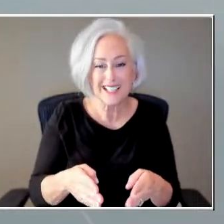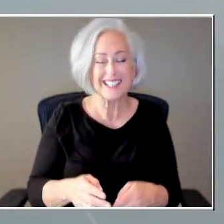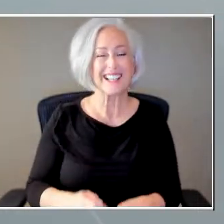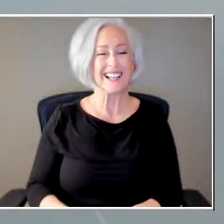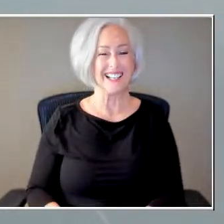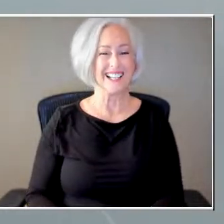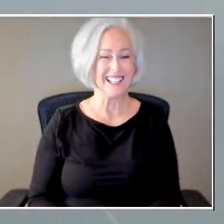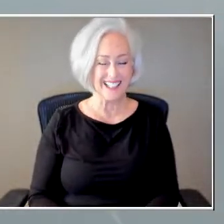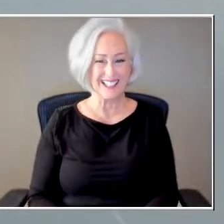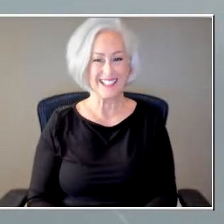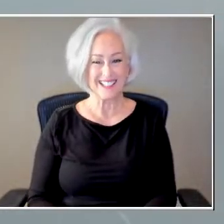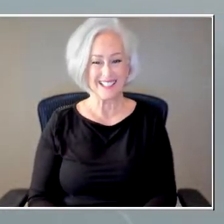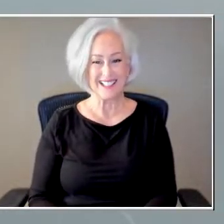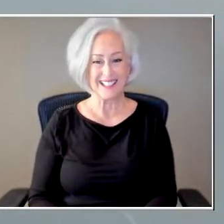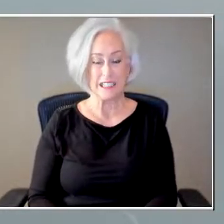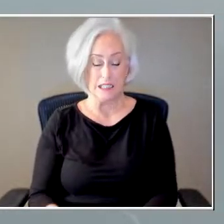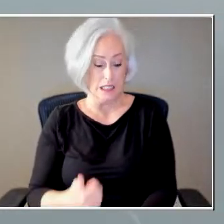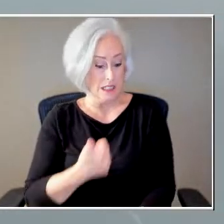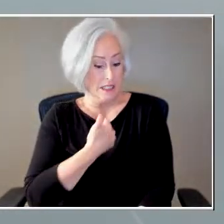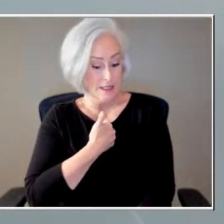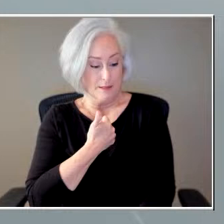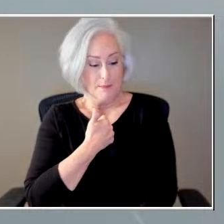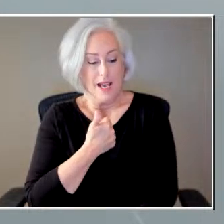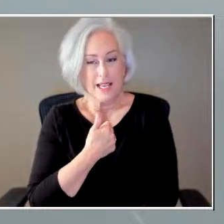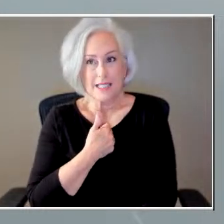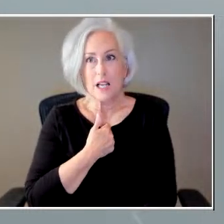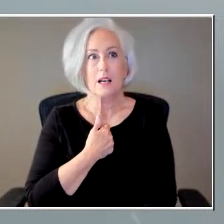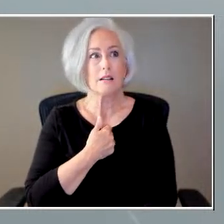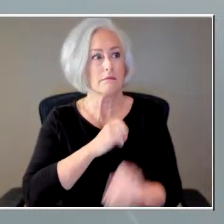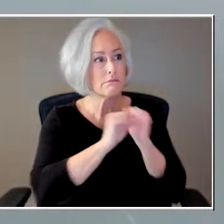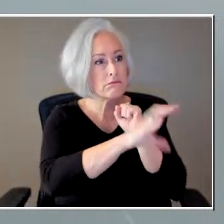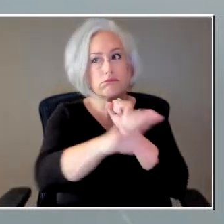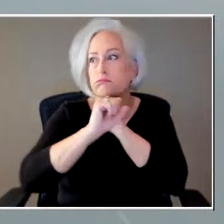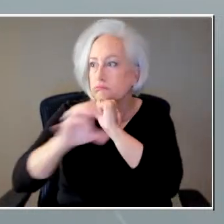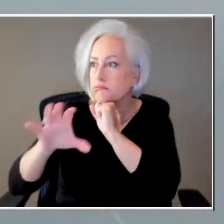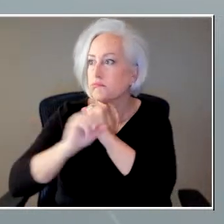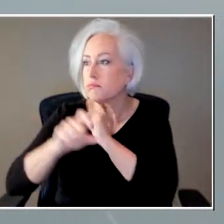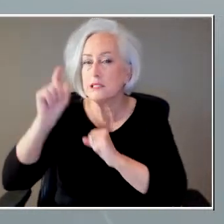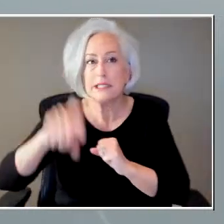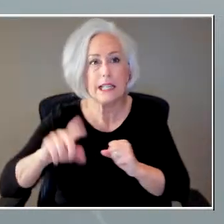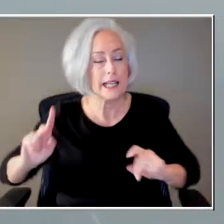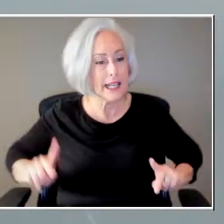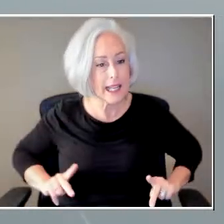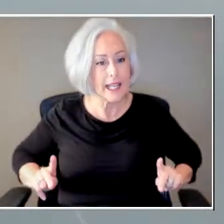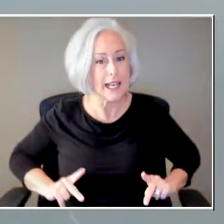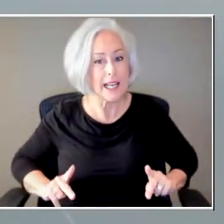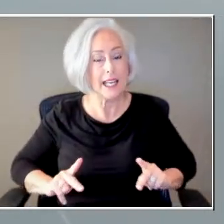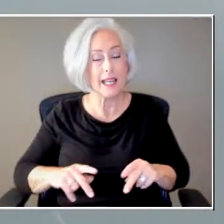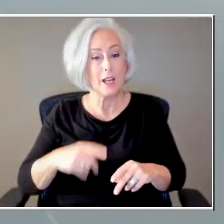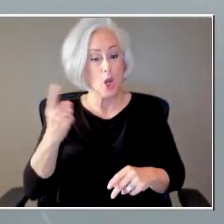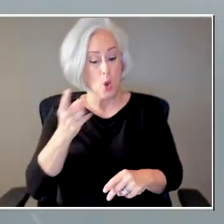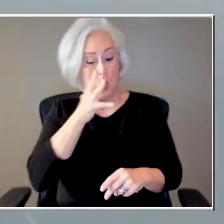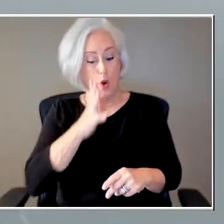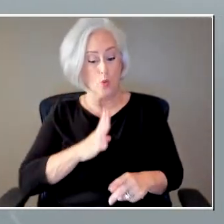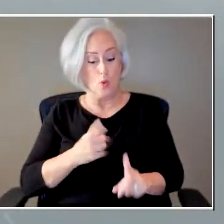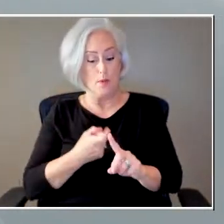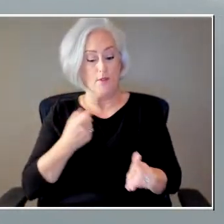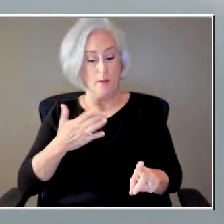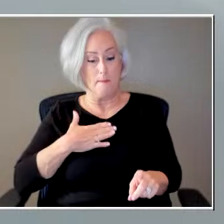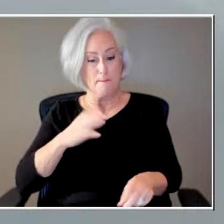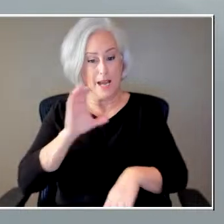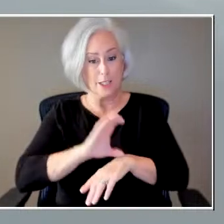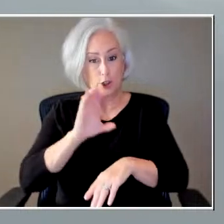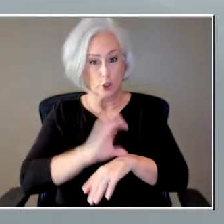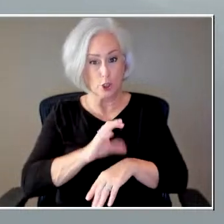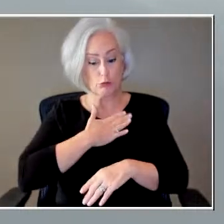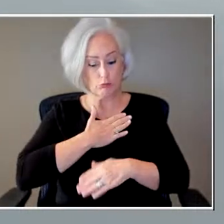very outspoken about, my need for a kidney, and it was actually thanks to a woman at my church who was willing to donate.